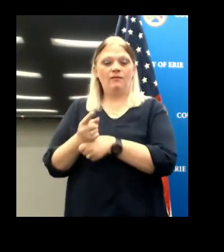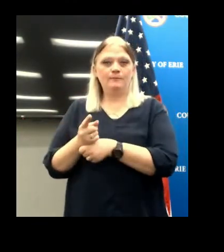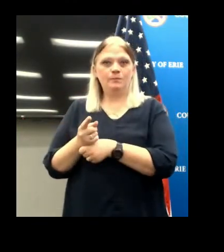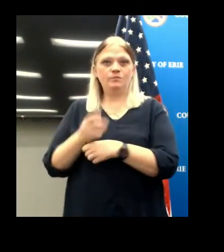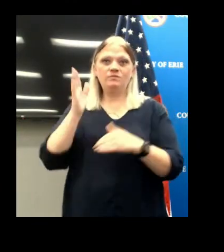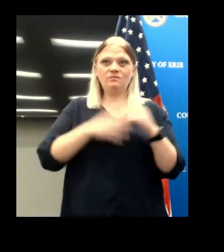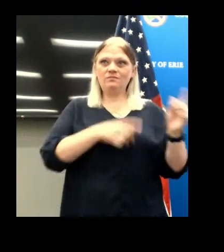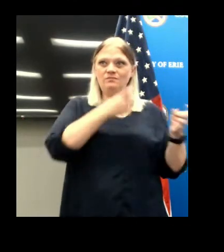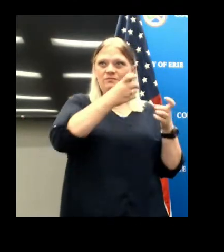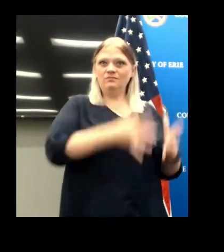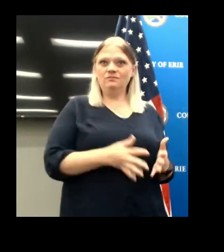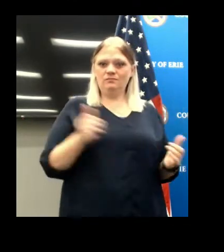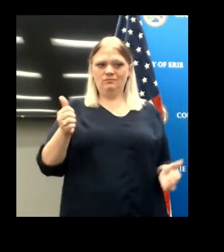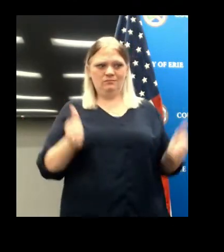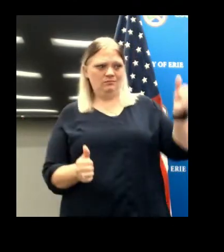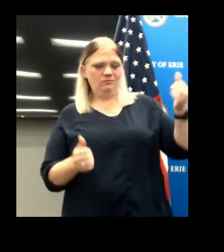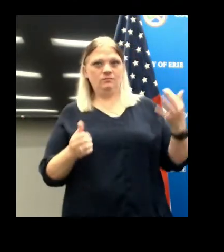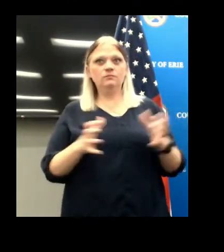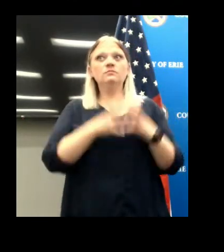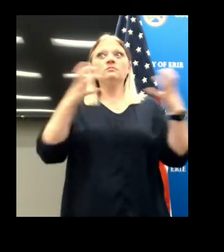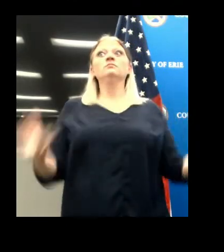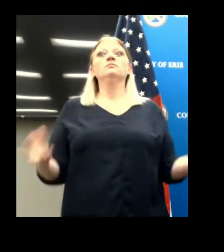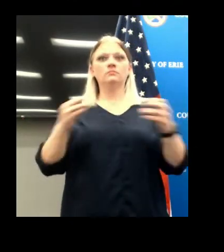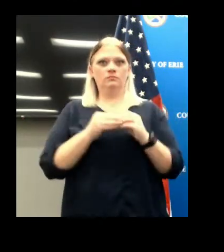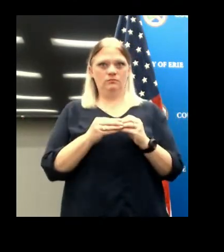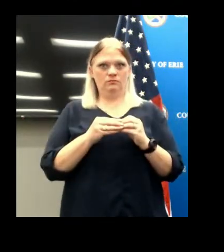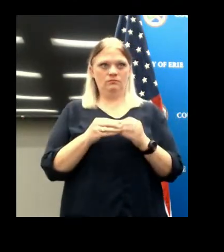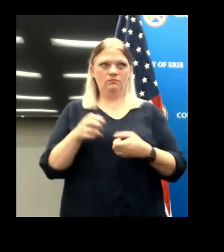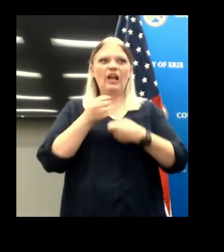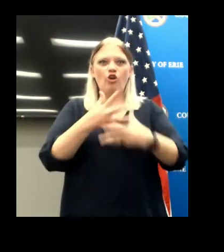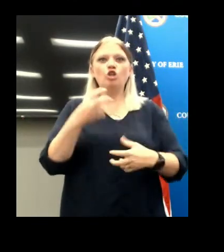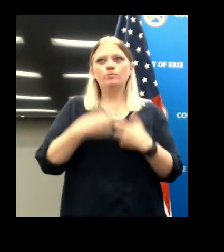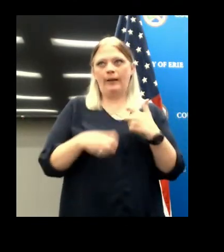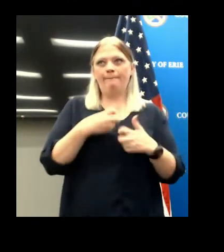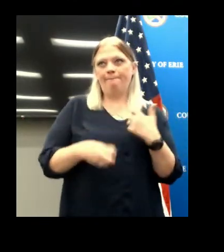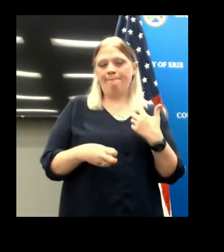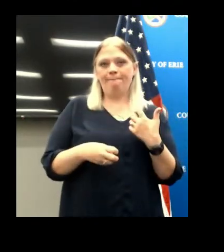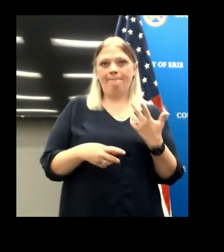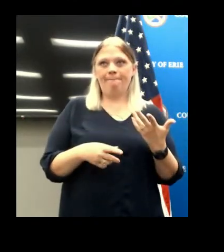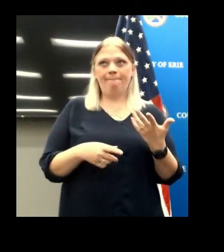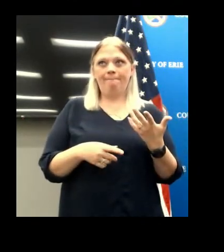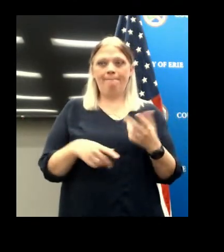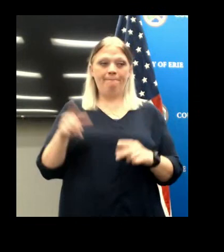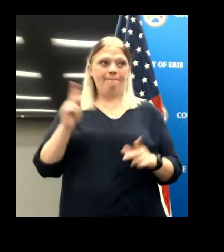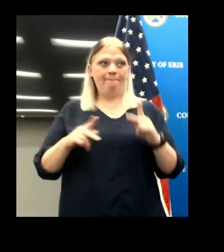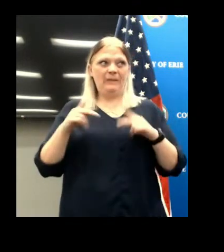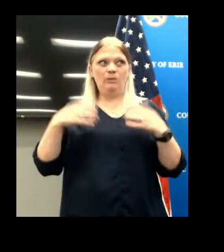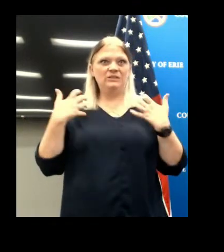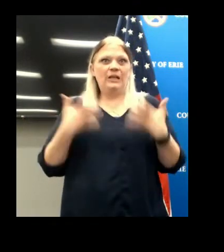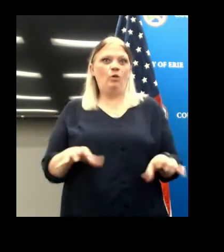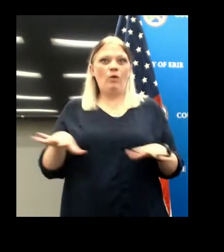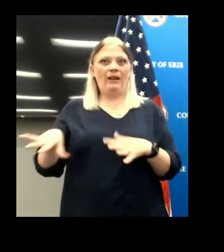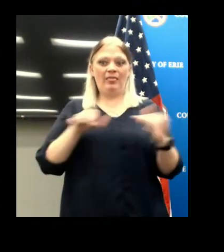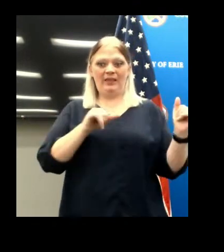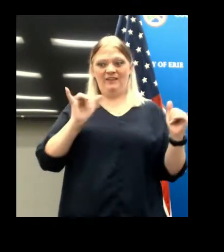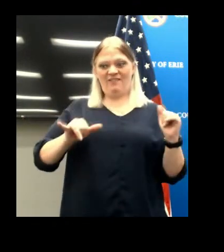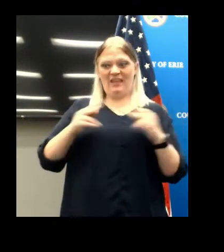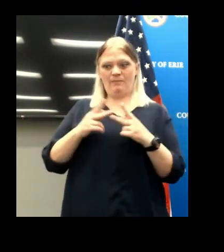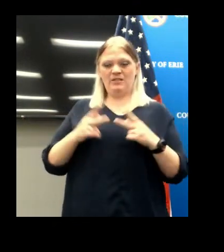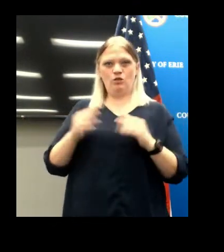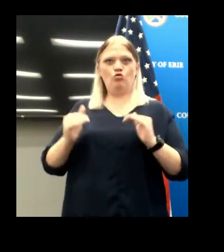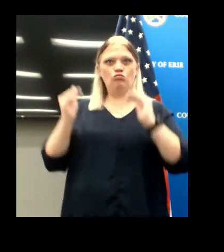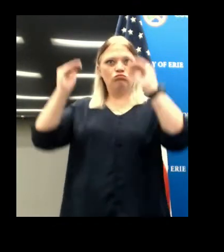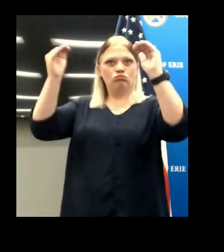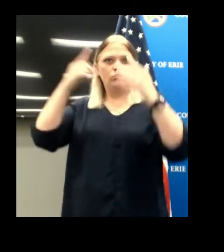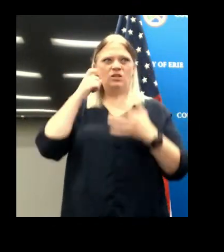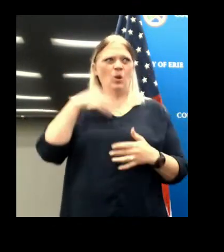than their managers, substantially more. And it caused a problem where people didn't want to leave civil service to become a manager